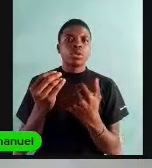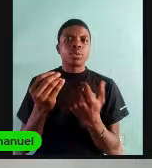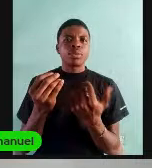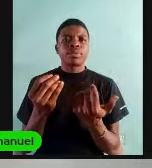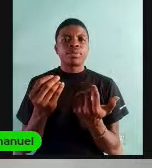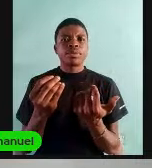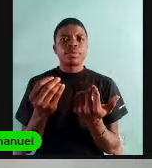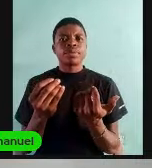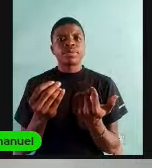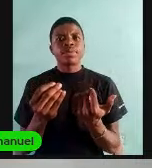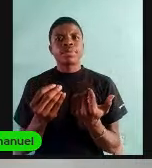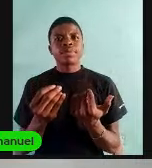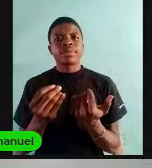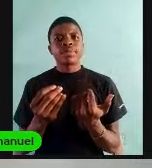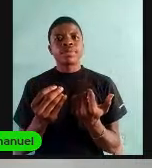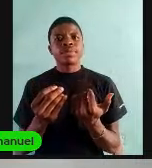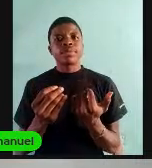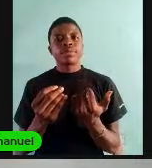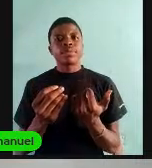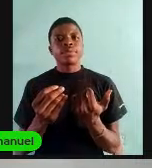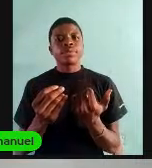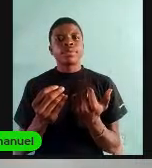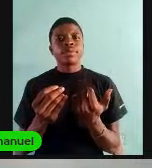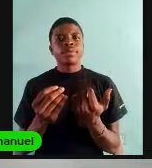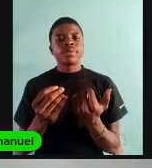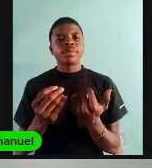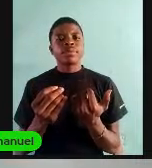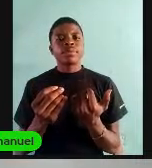so, so now what's computer?